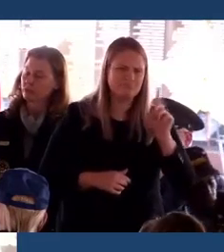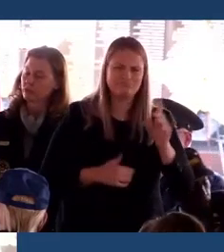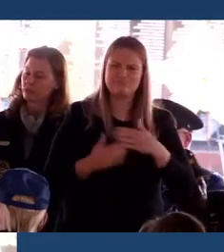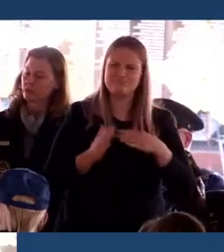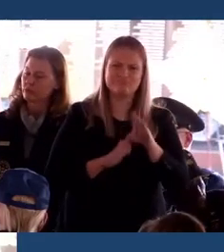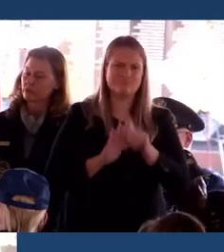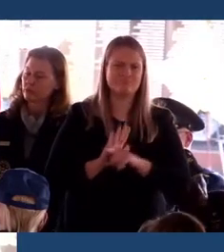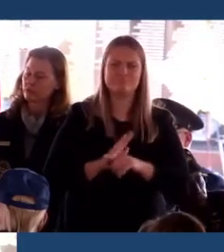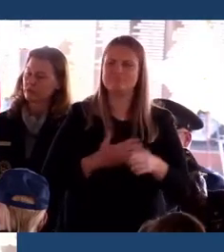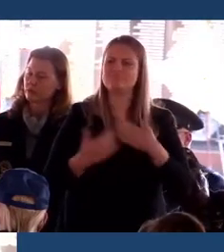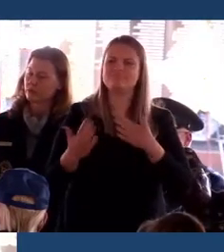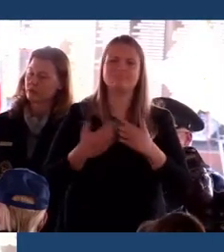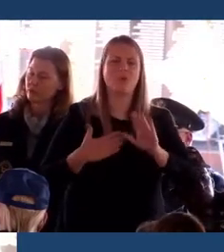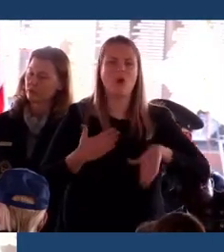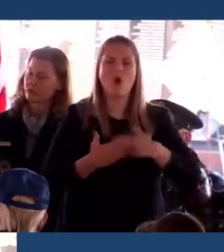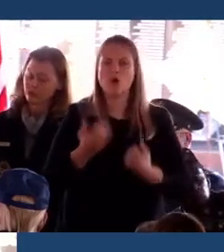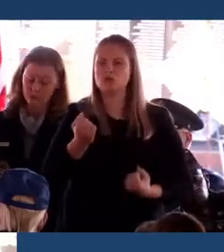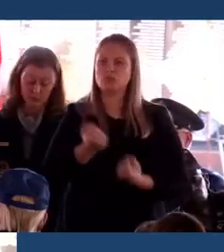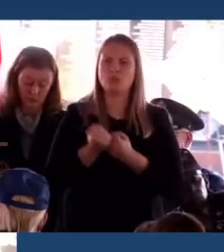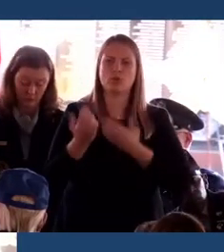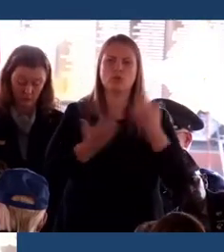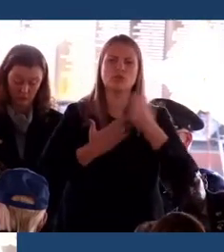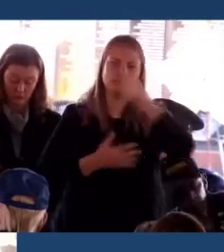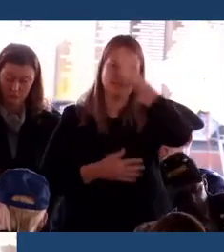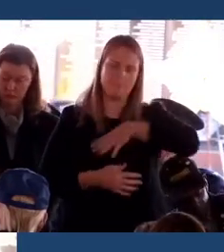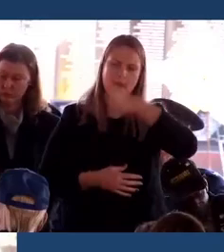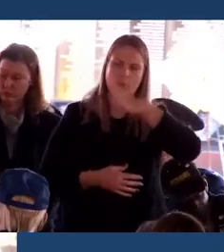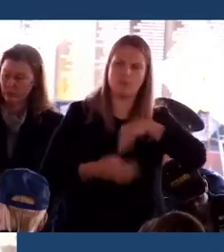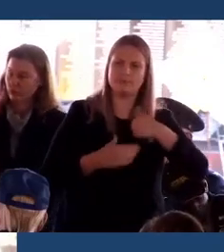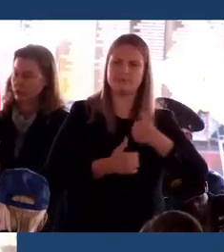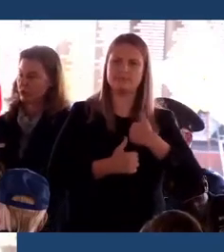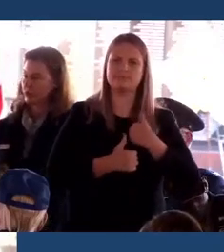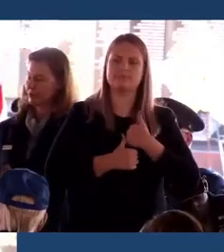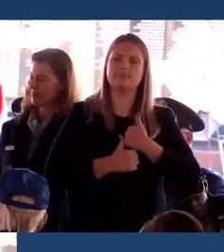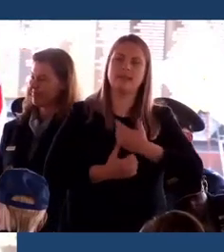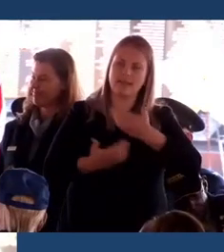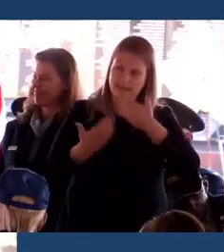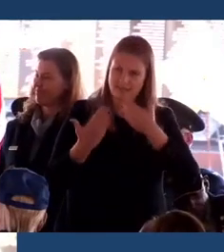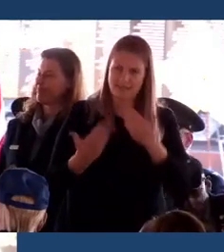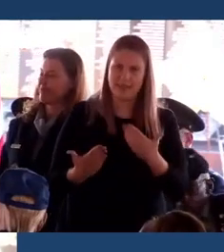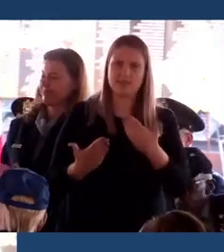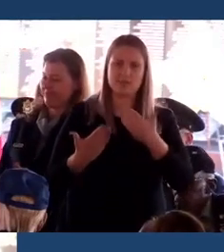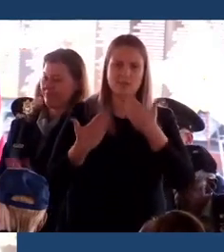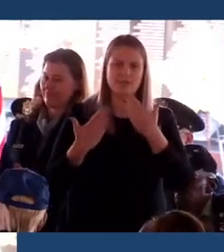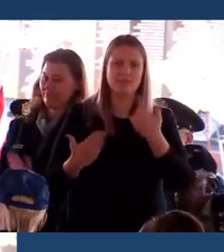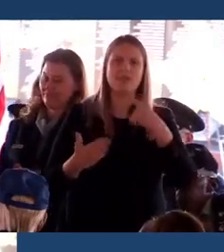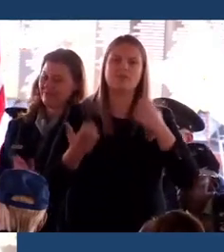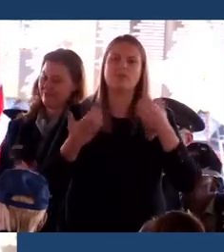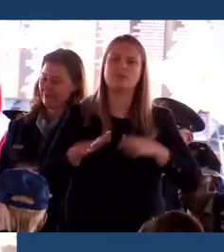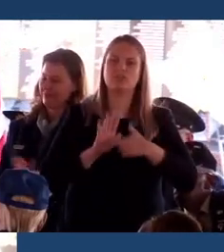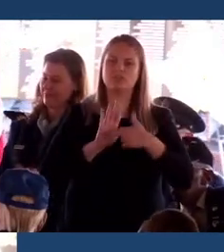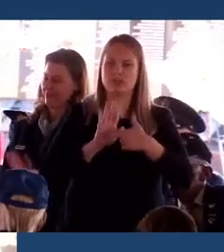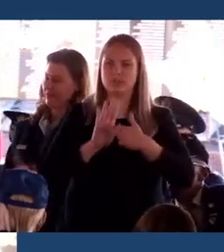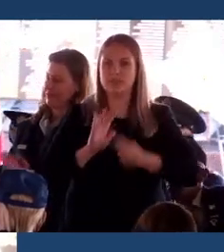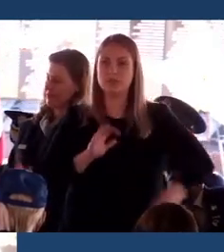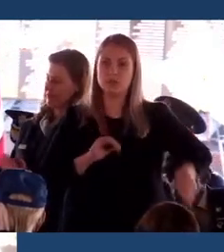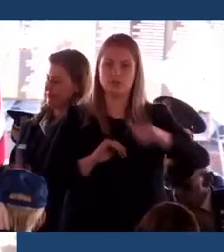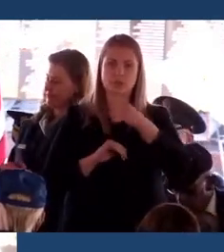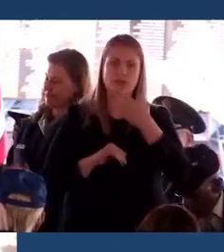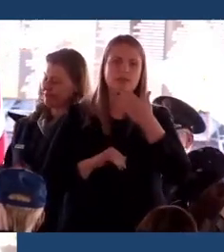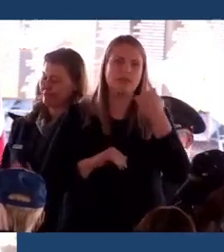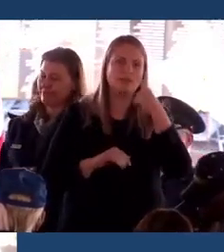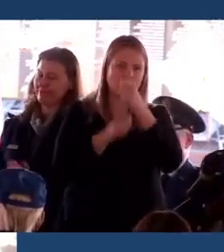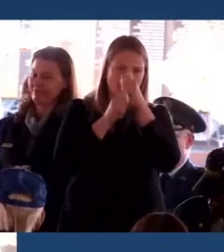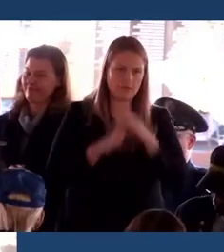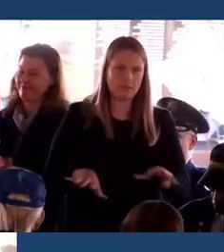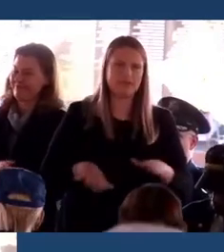us support the service of the men and women in the armed forces. Thank you very much. Thank you for the chance to represent you, and thank you for the